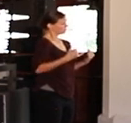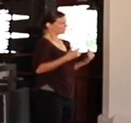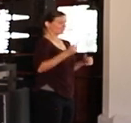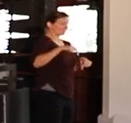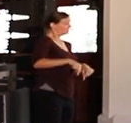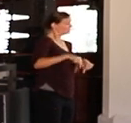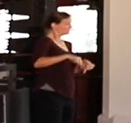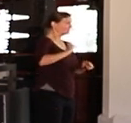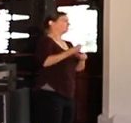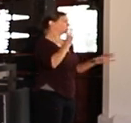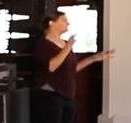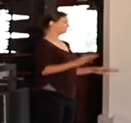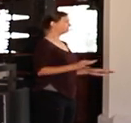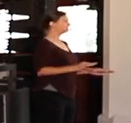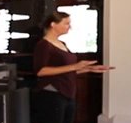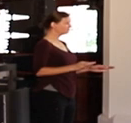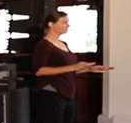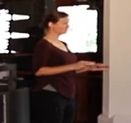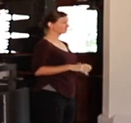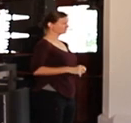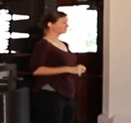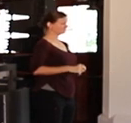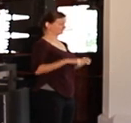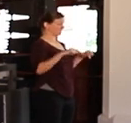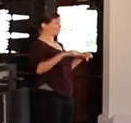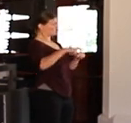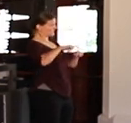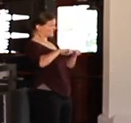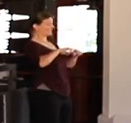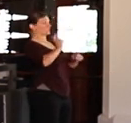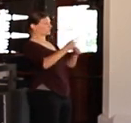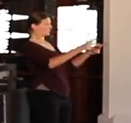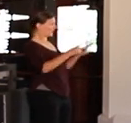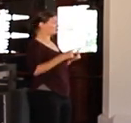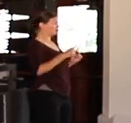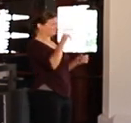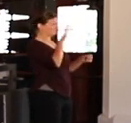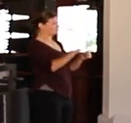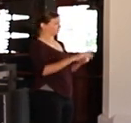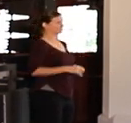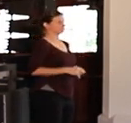right decision. You are sitting in the right place.